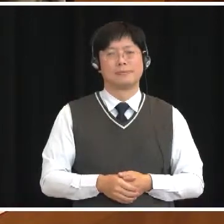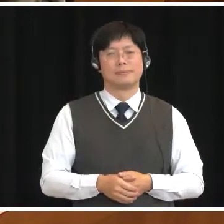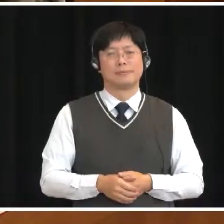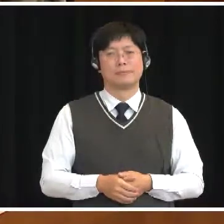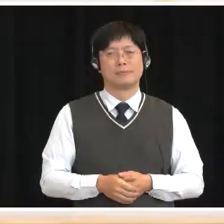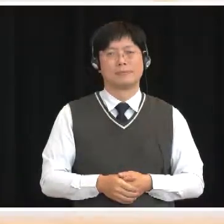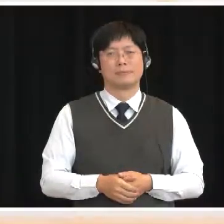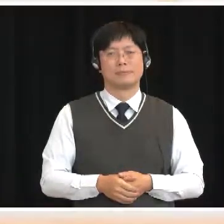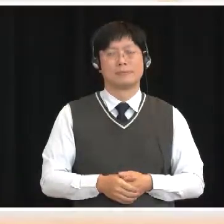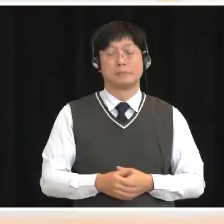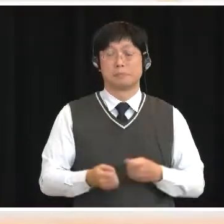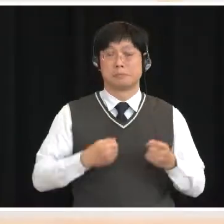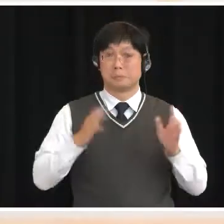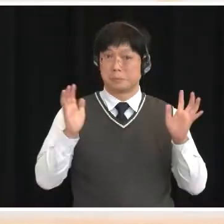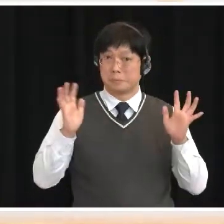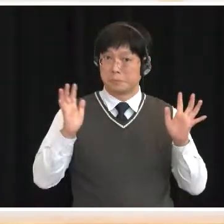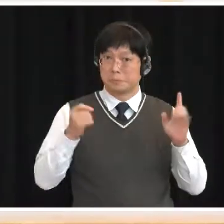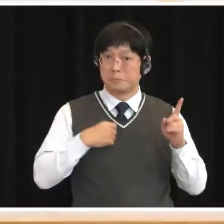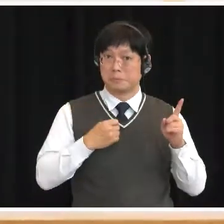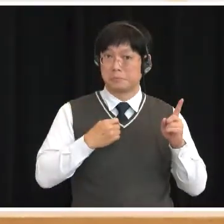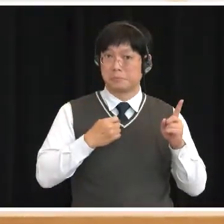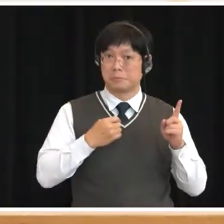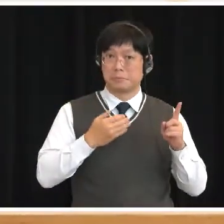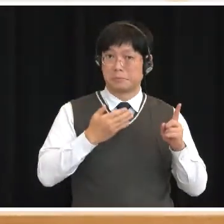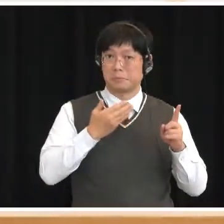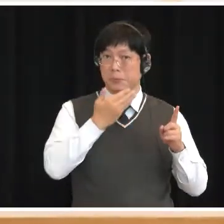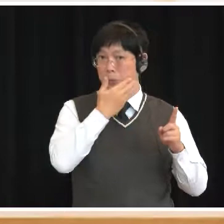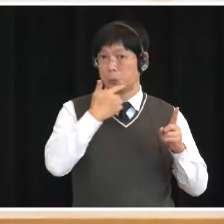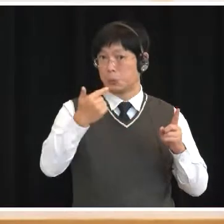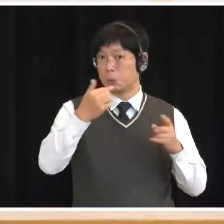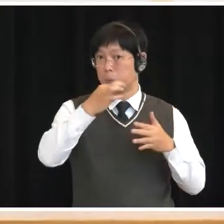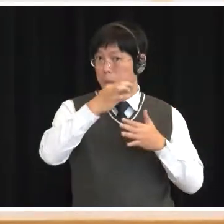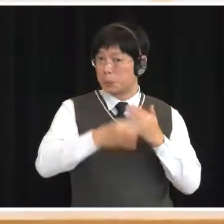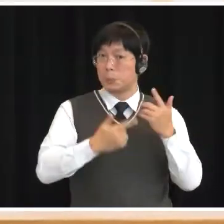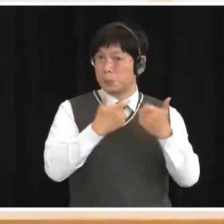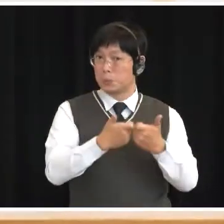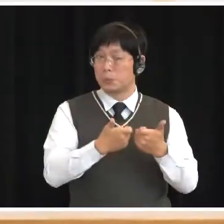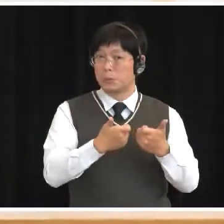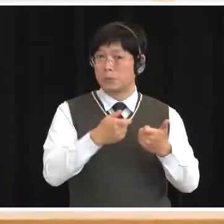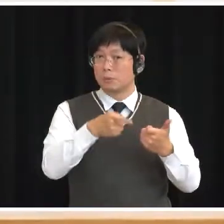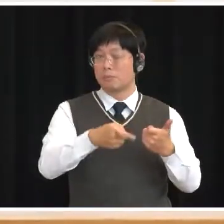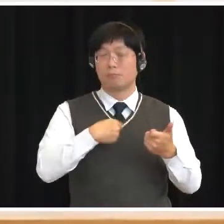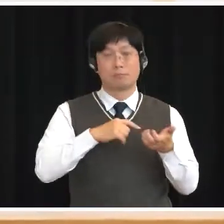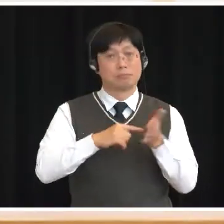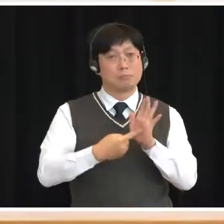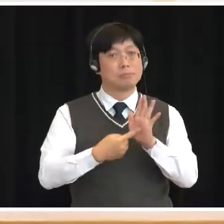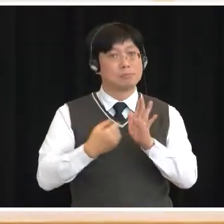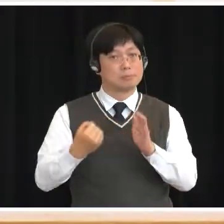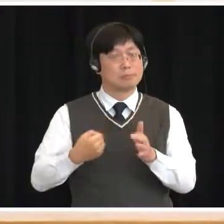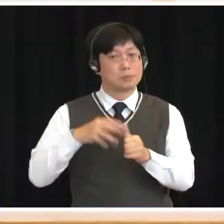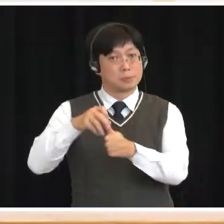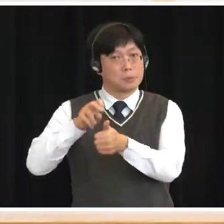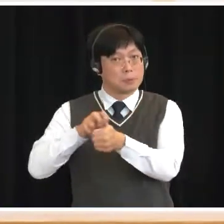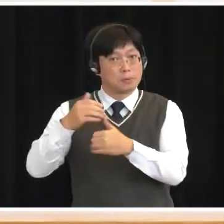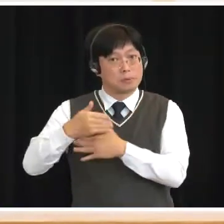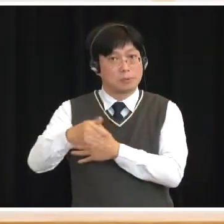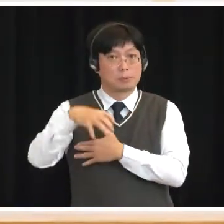reflected in the fact that adopters can